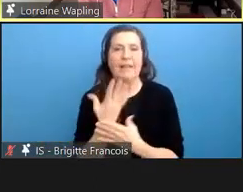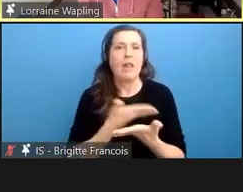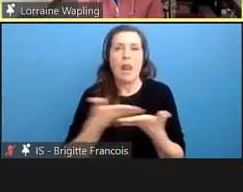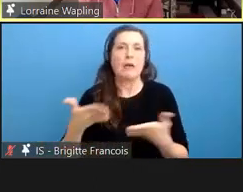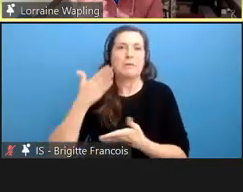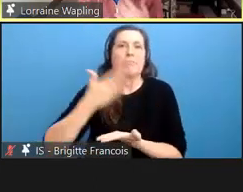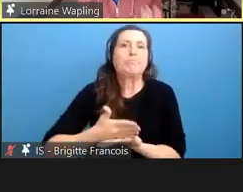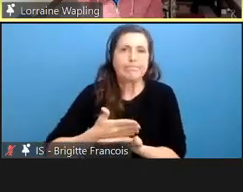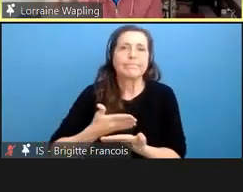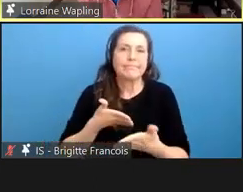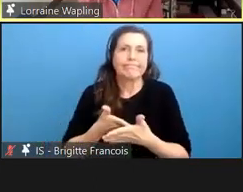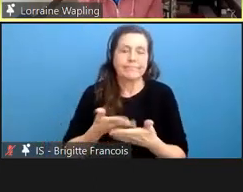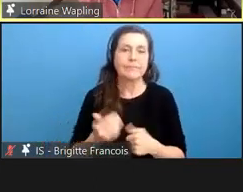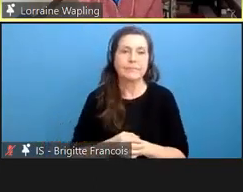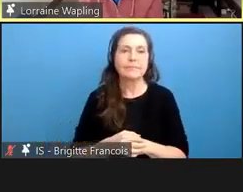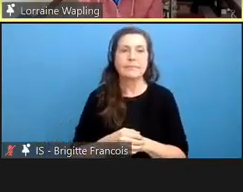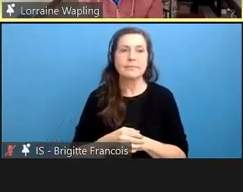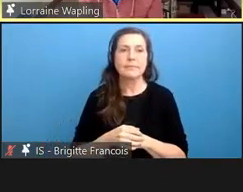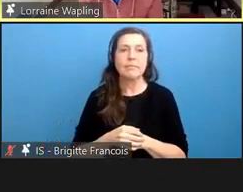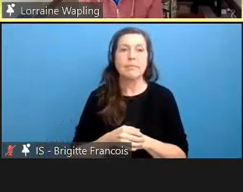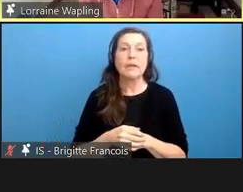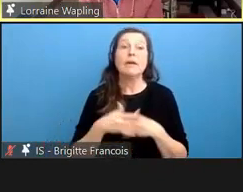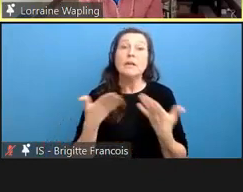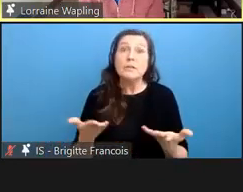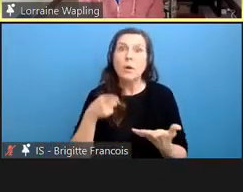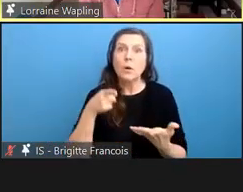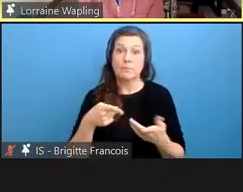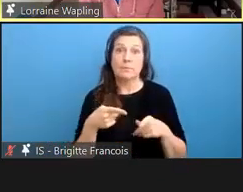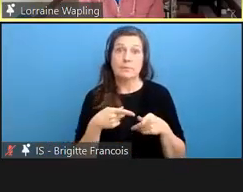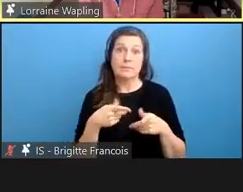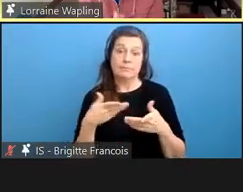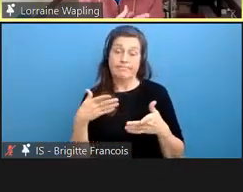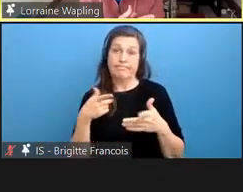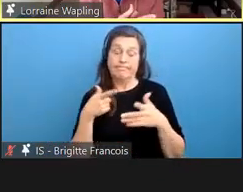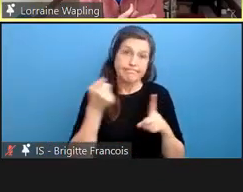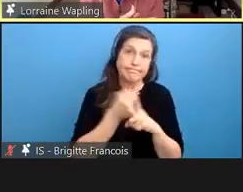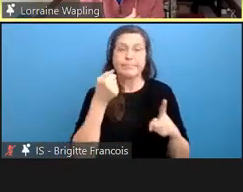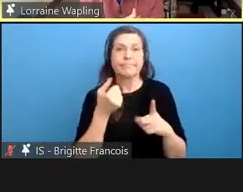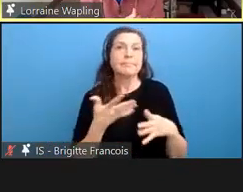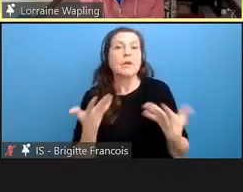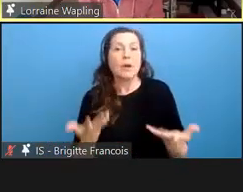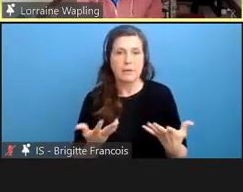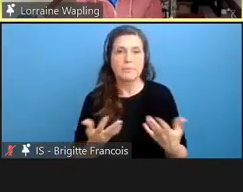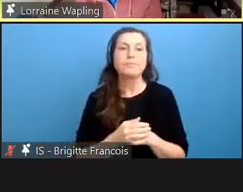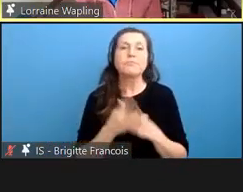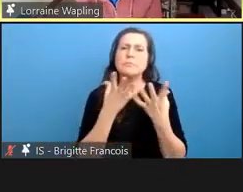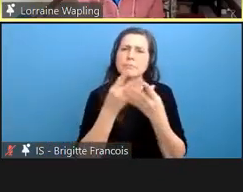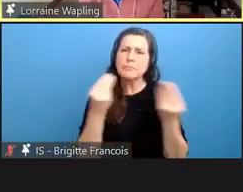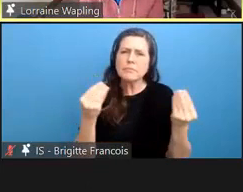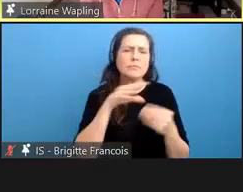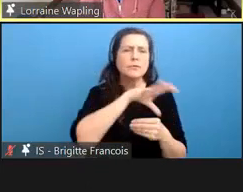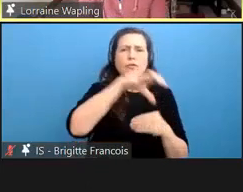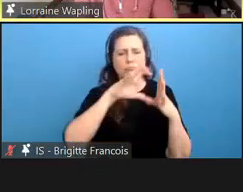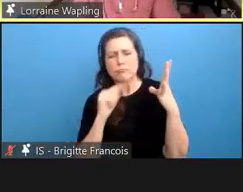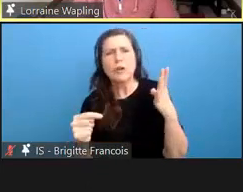does deafness then impact on language development? Well, in many countries where DCD operates, and in the developing world